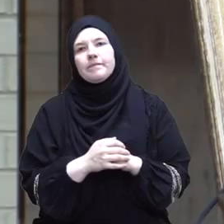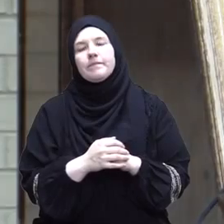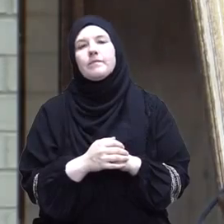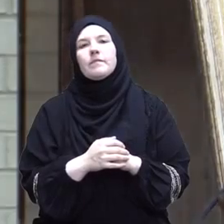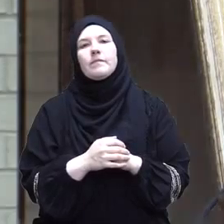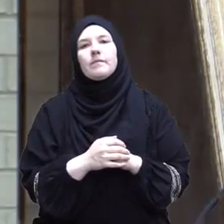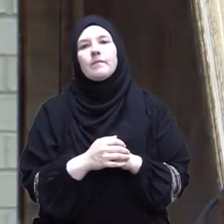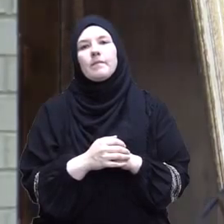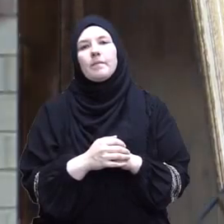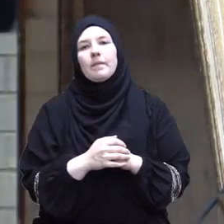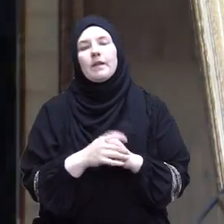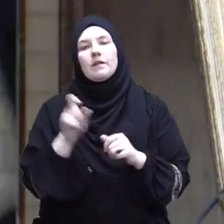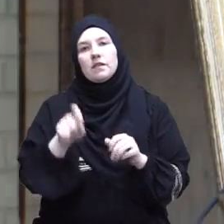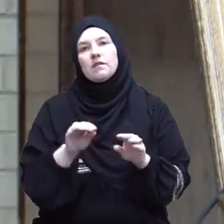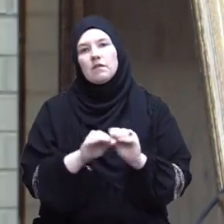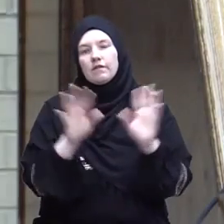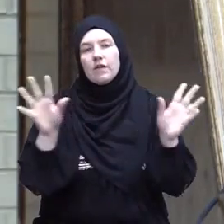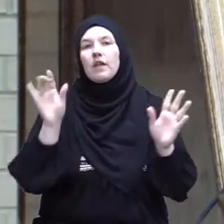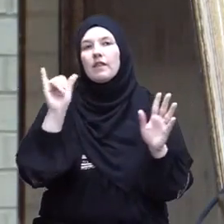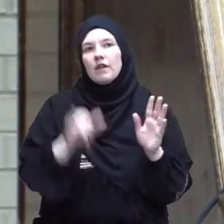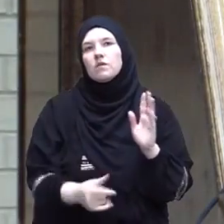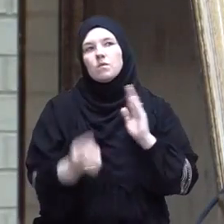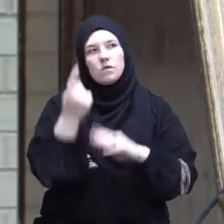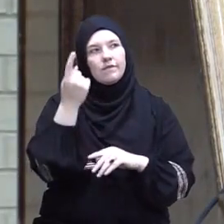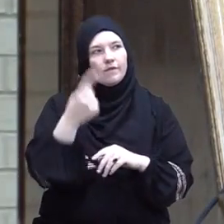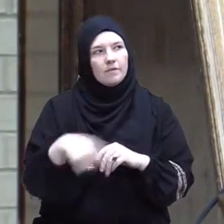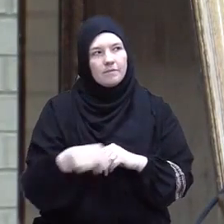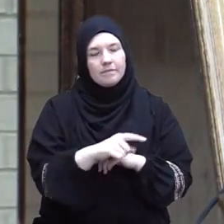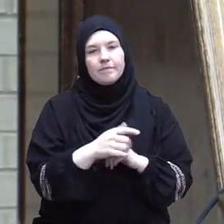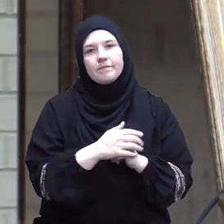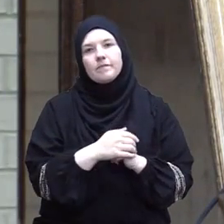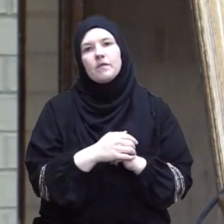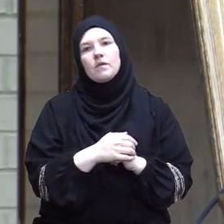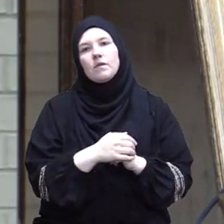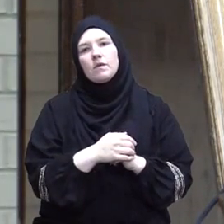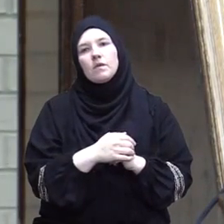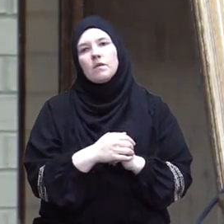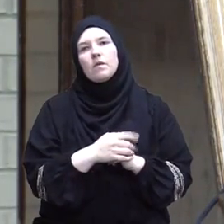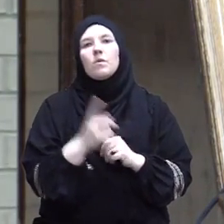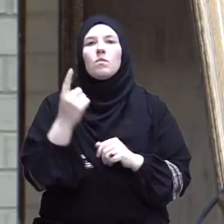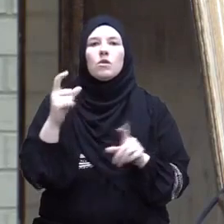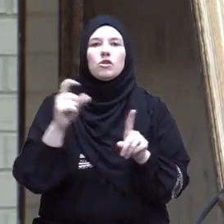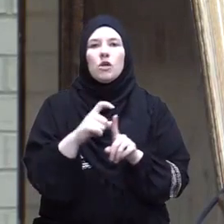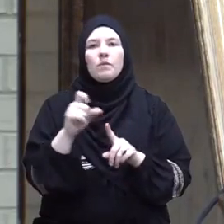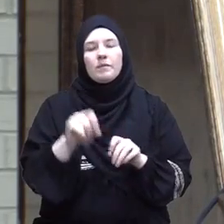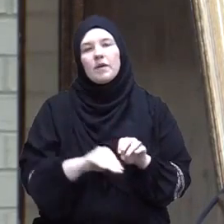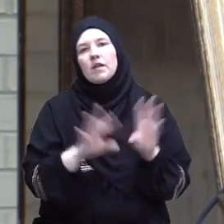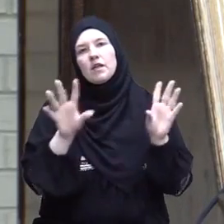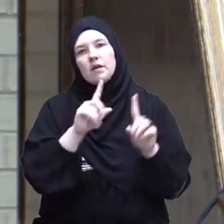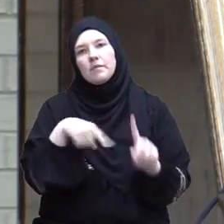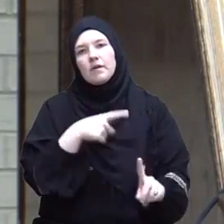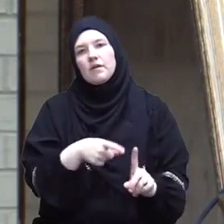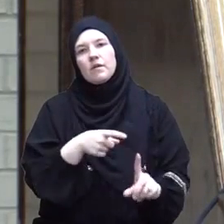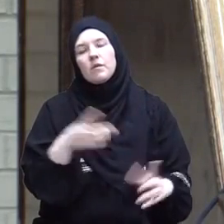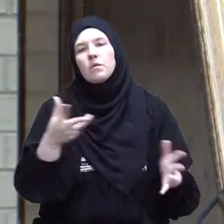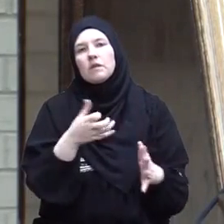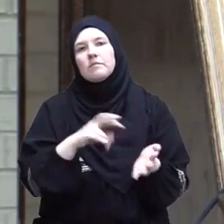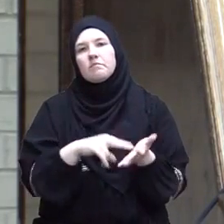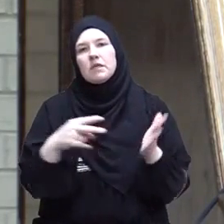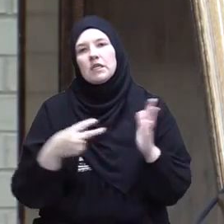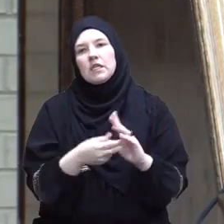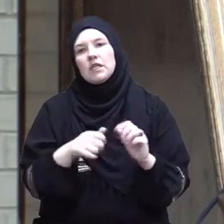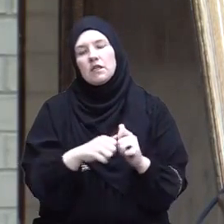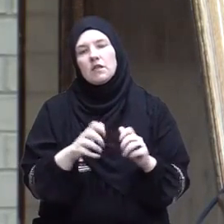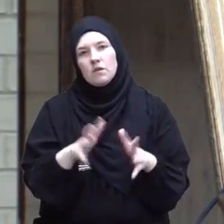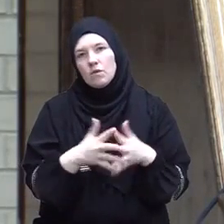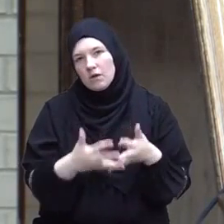need clarification, and this is one of them. This is one term we need to be clear about. What does it mean in the